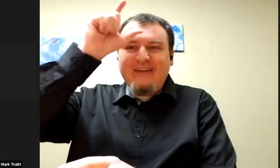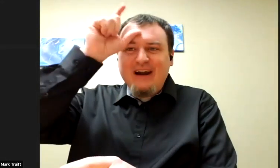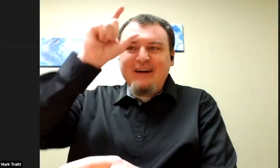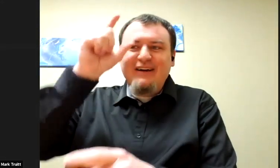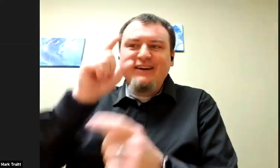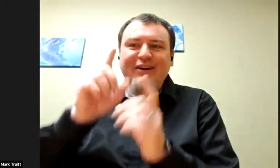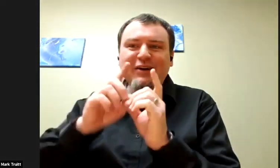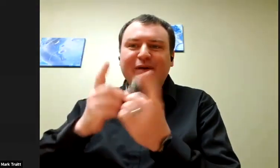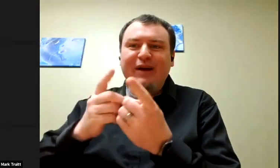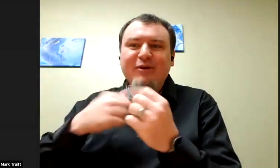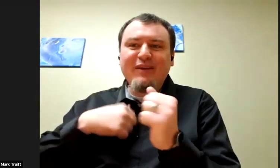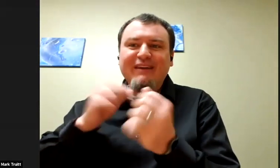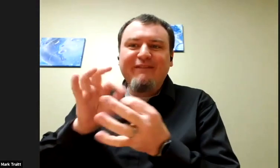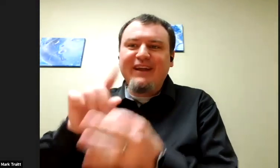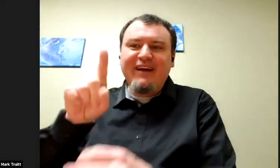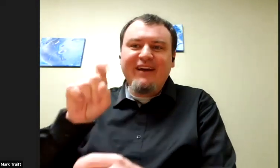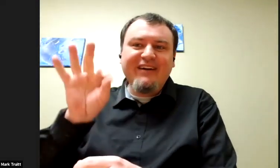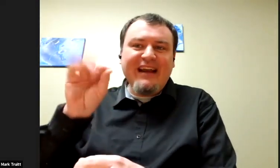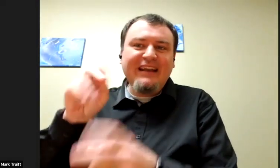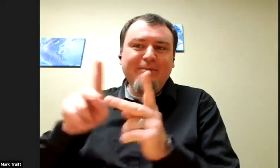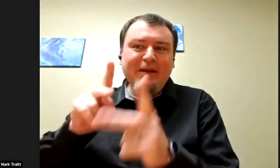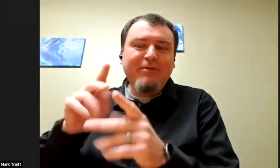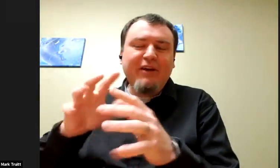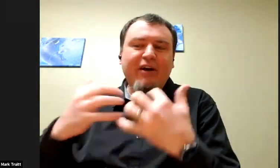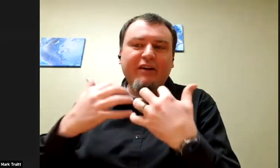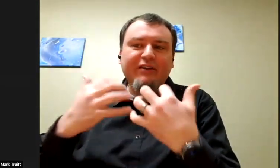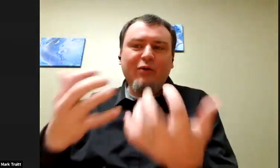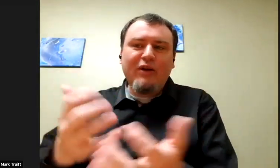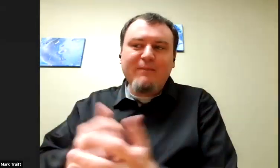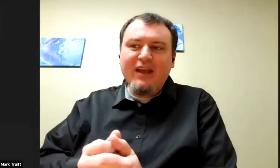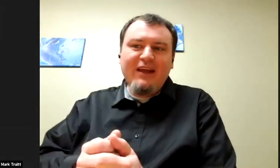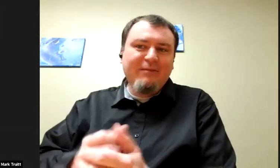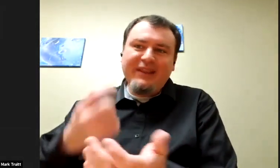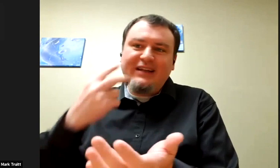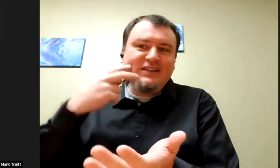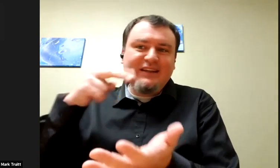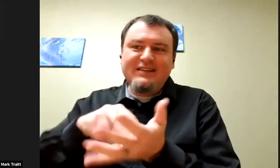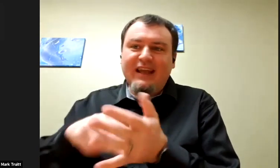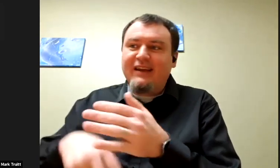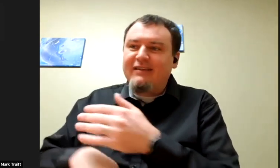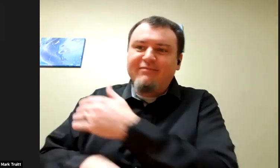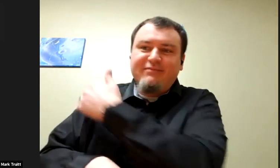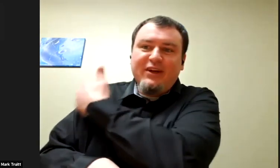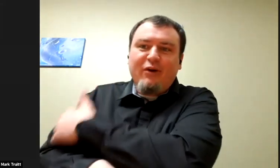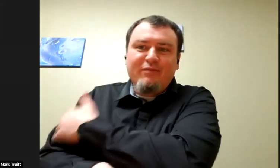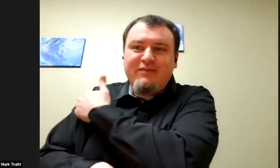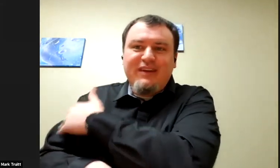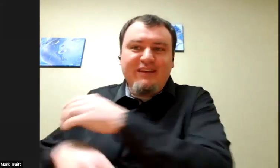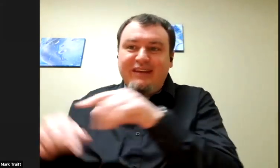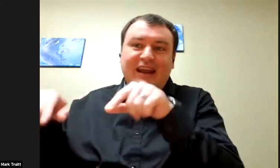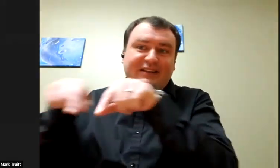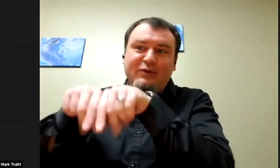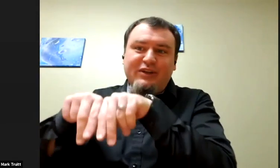according to the fire, you know, department, we could fit 190 people in our auditorium, but that's like standing, you know, next to each